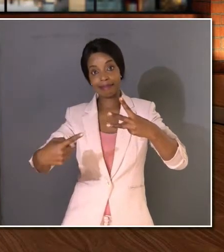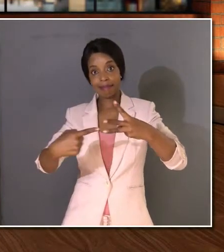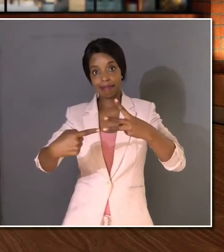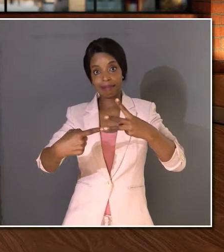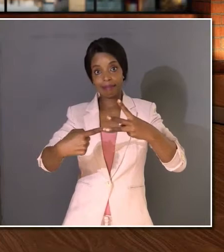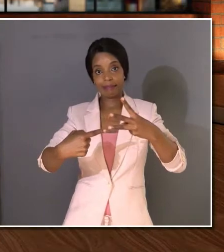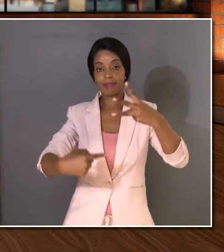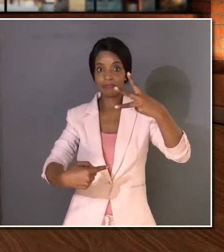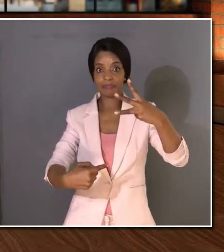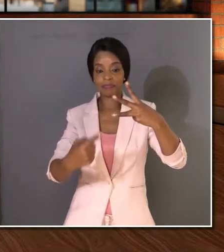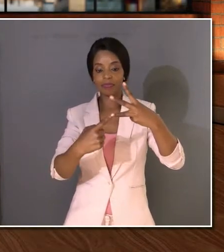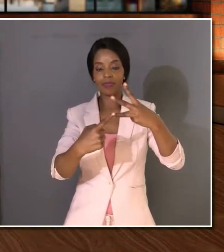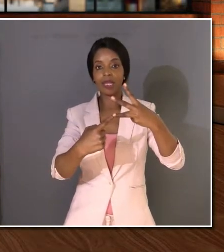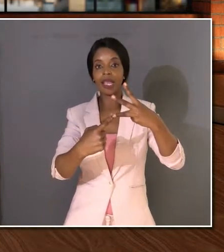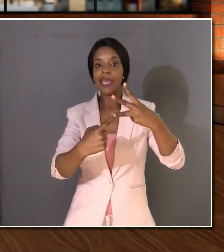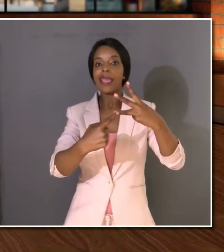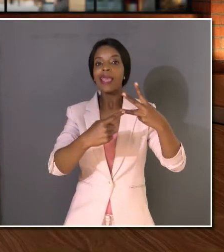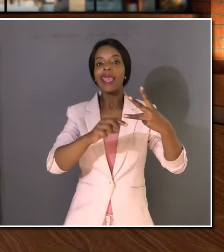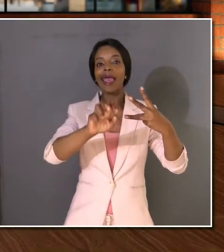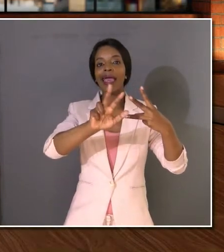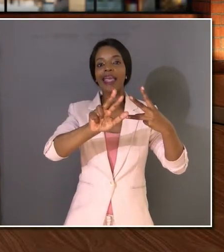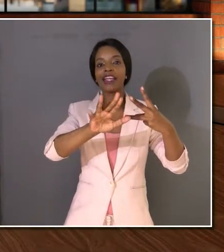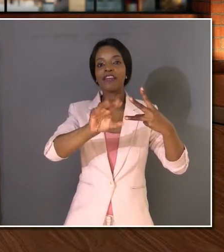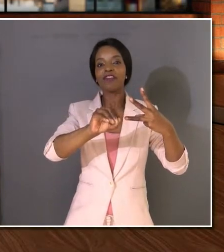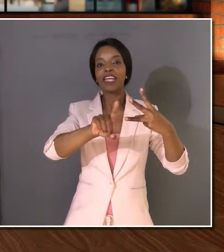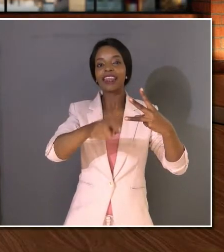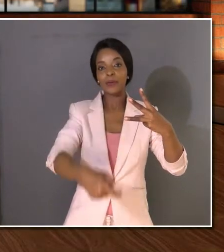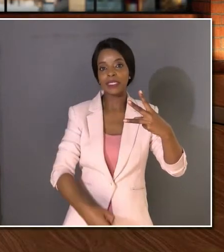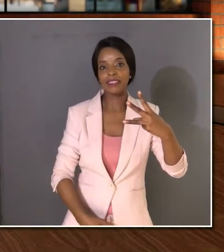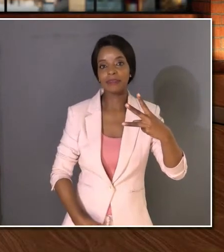with a prize amount of 850,000 rands,